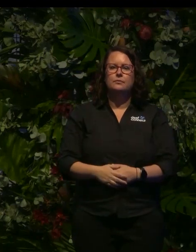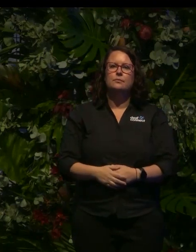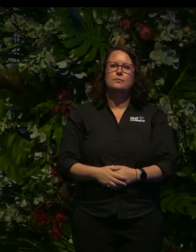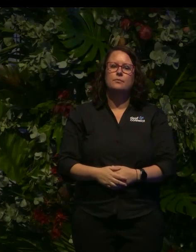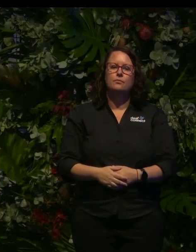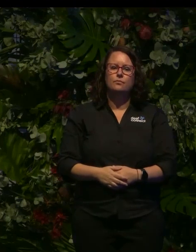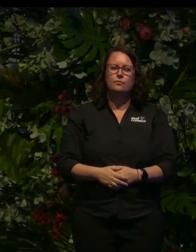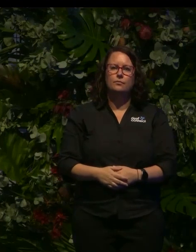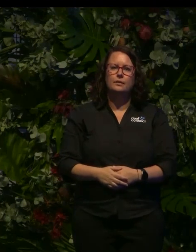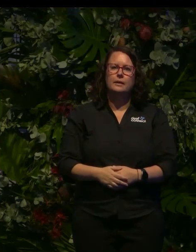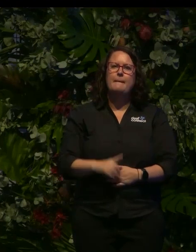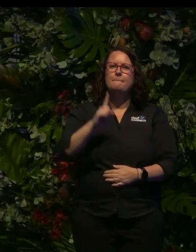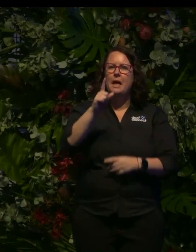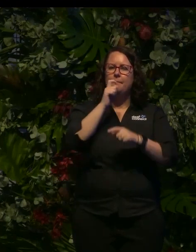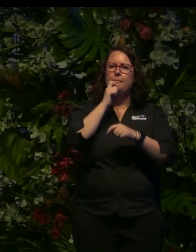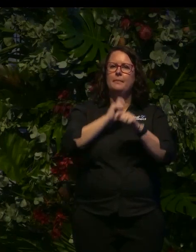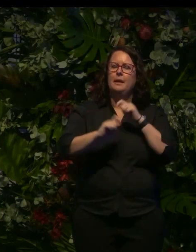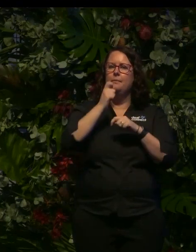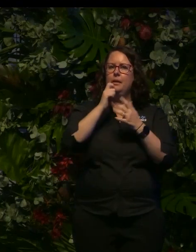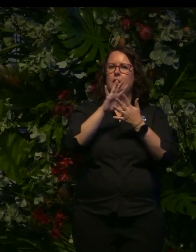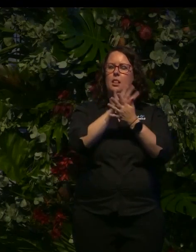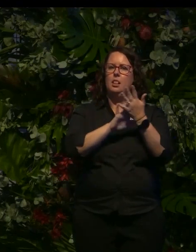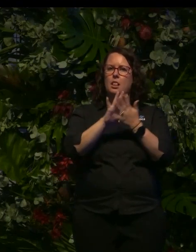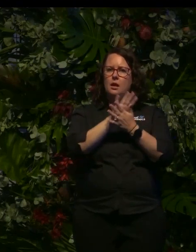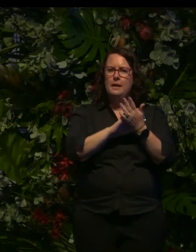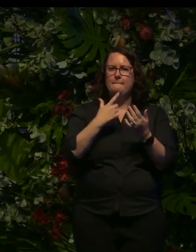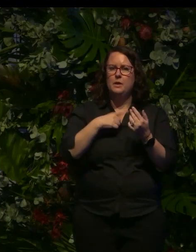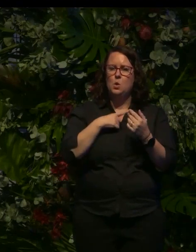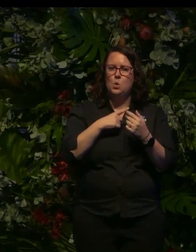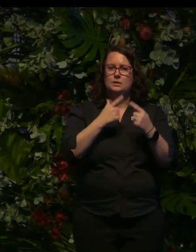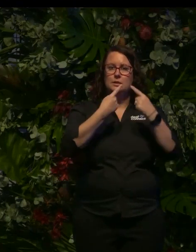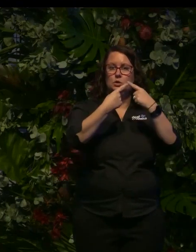because our laws concerning divorce and